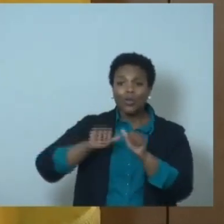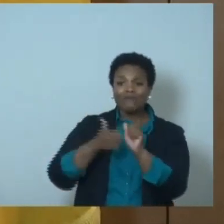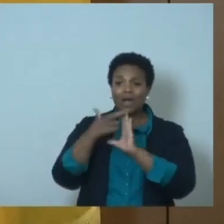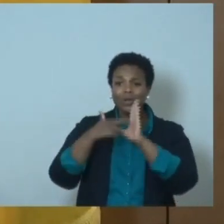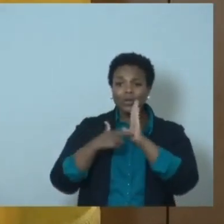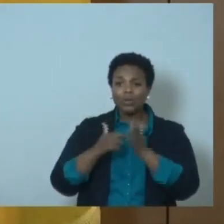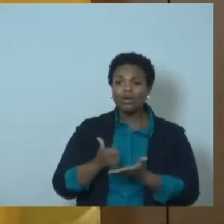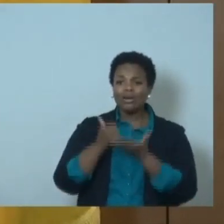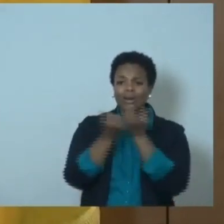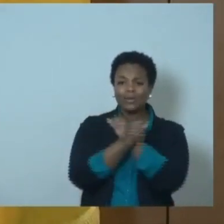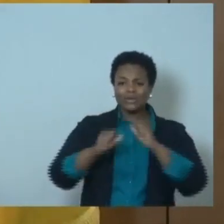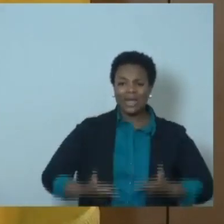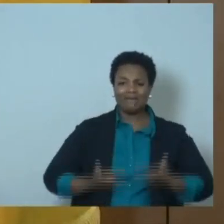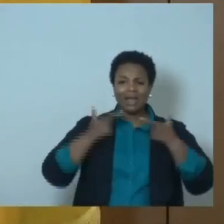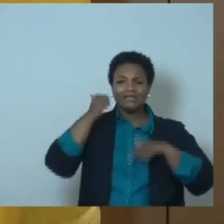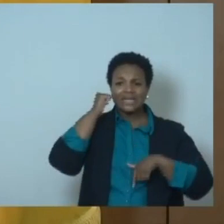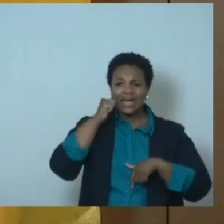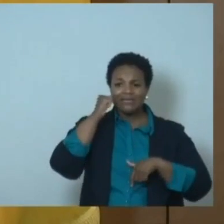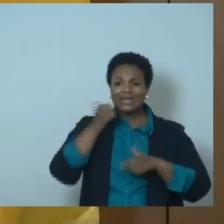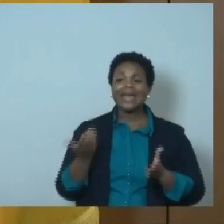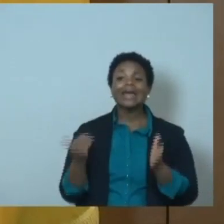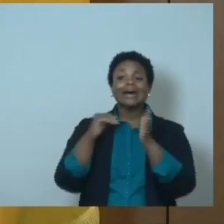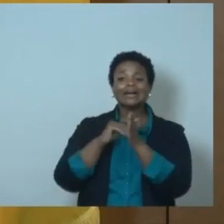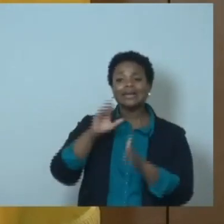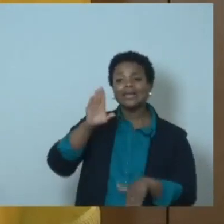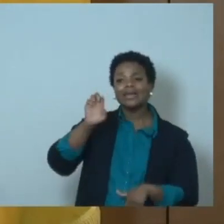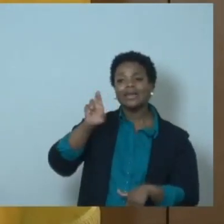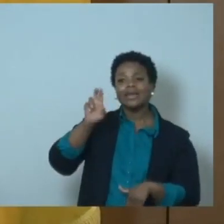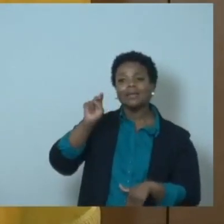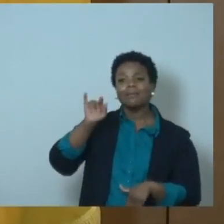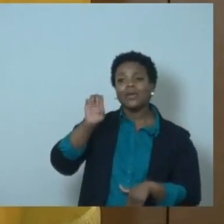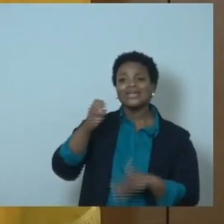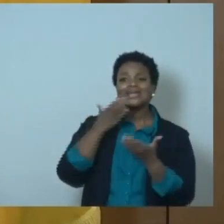day. And I thank you for that, but same message as